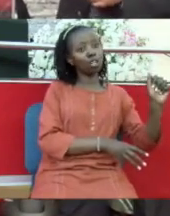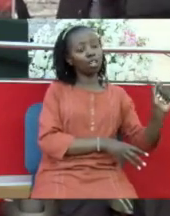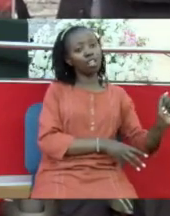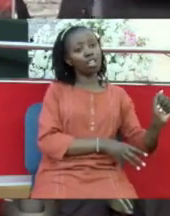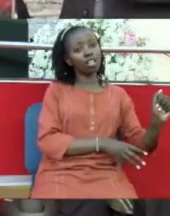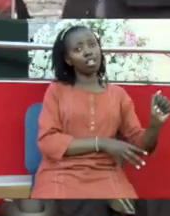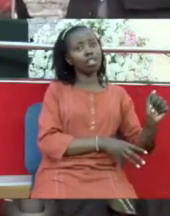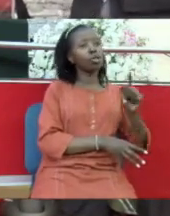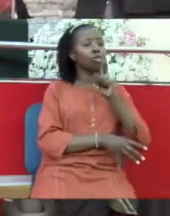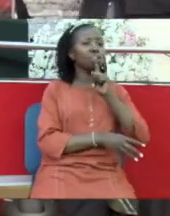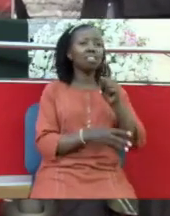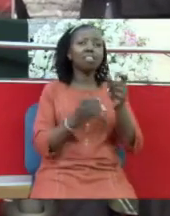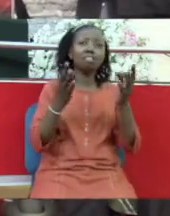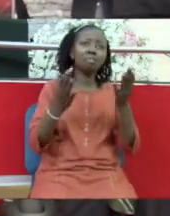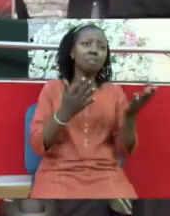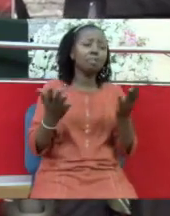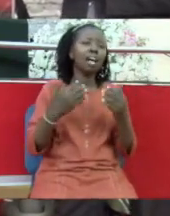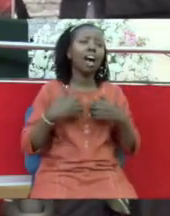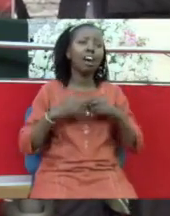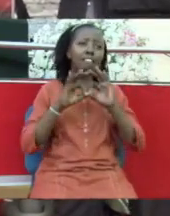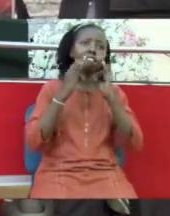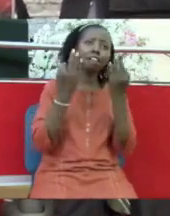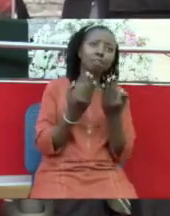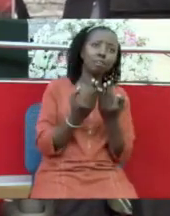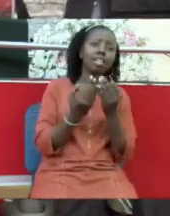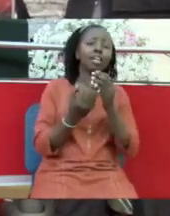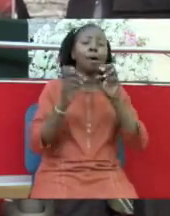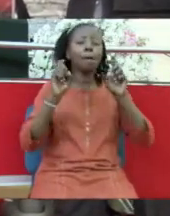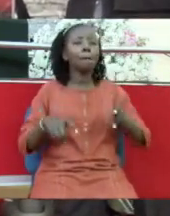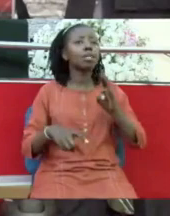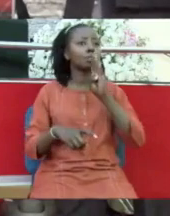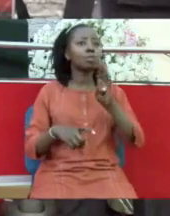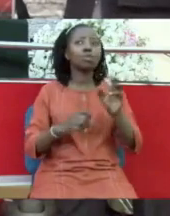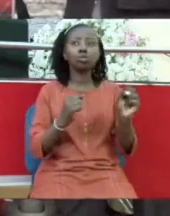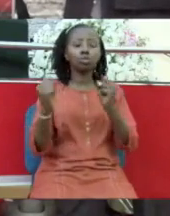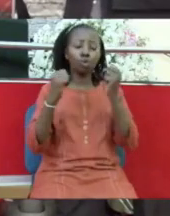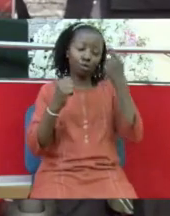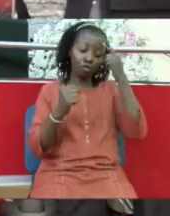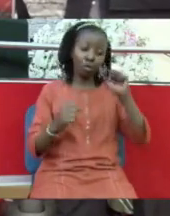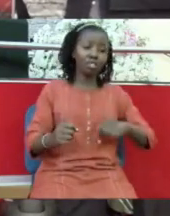strong for yourself and for your family,